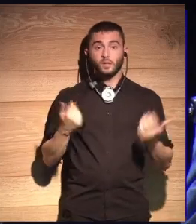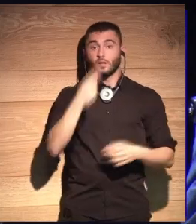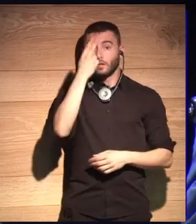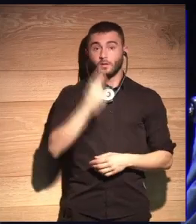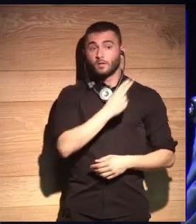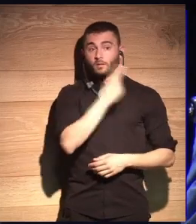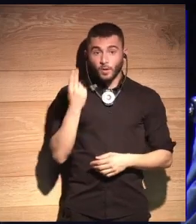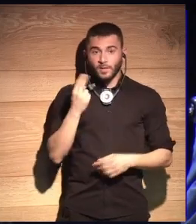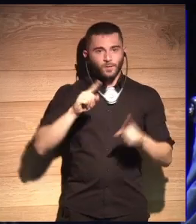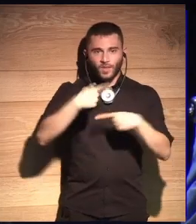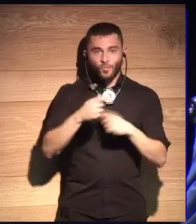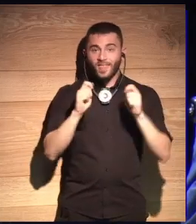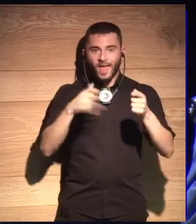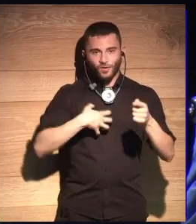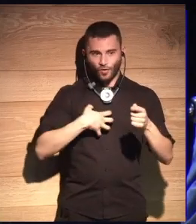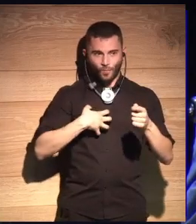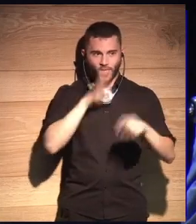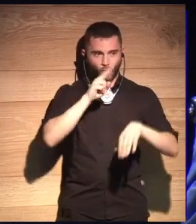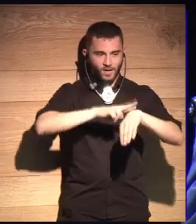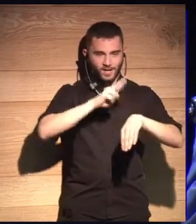ephemeral parties are very